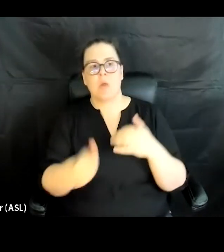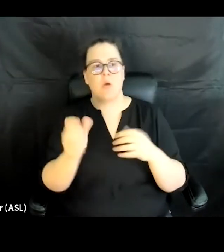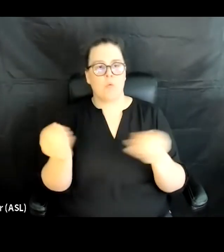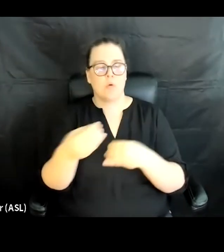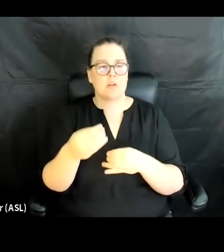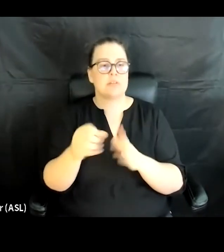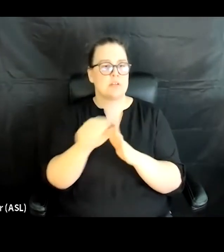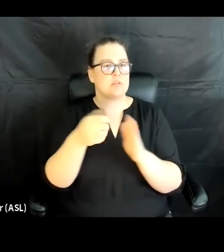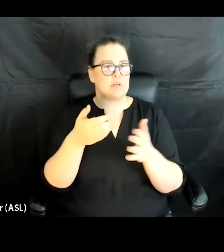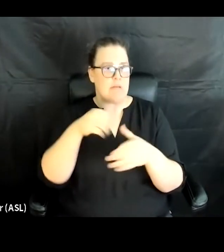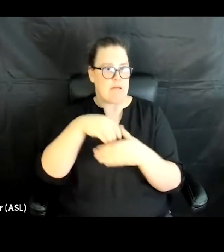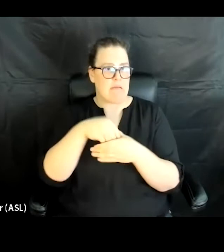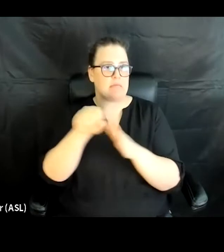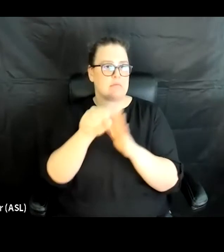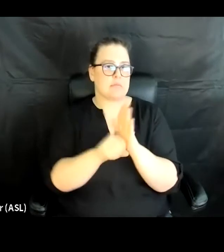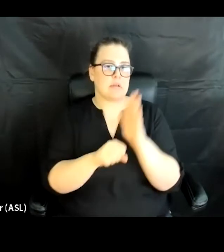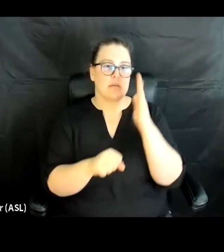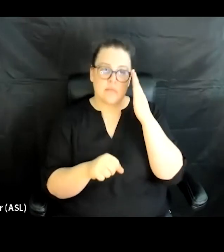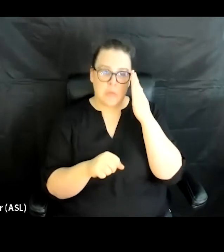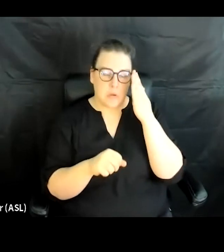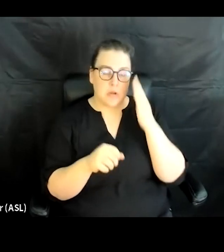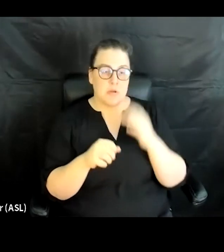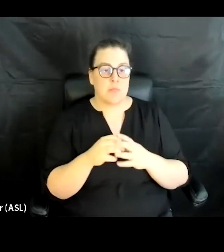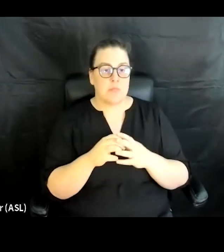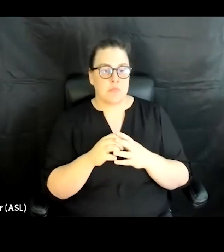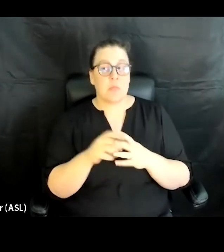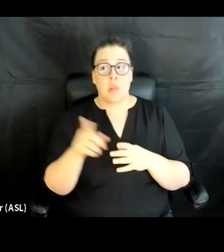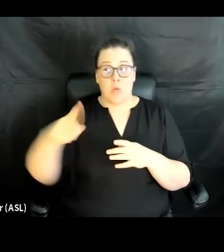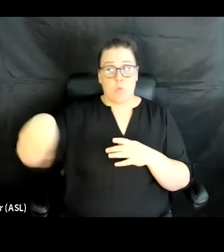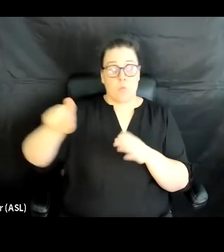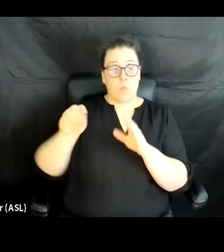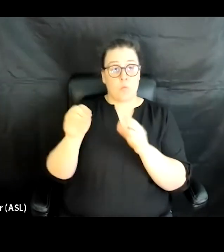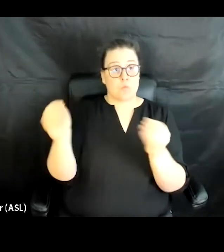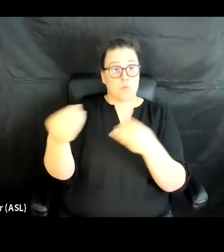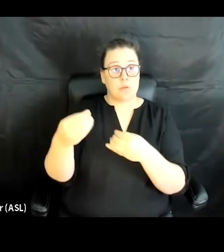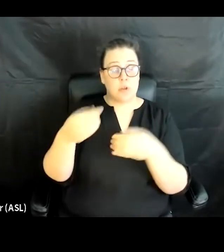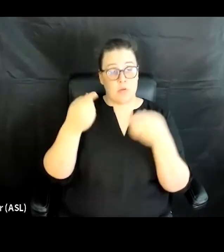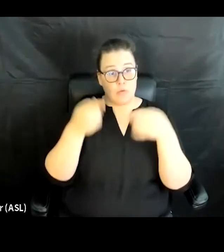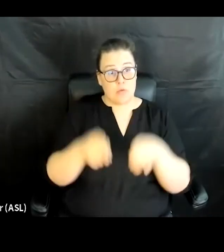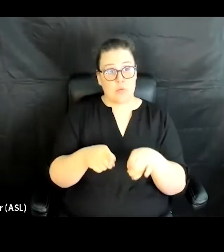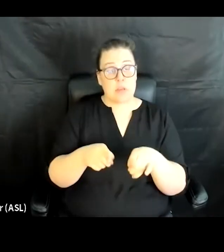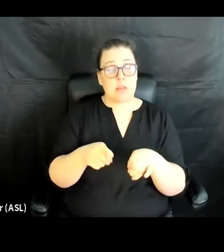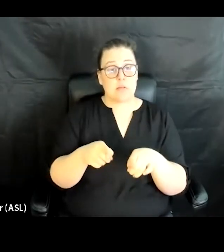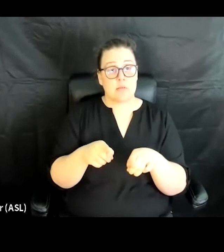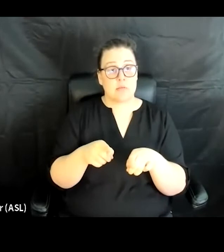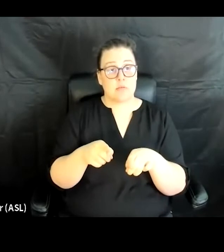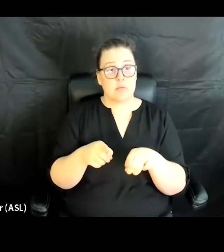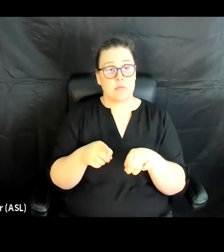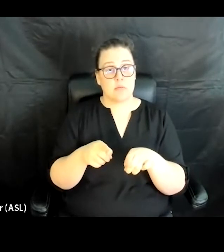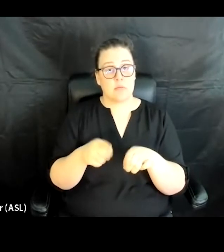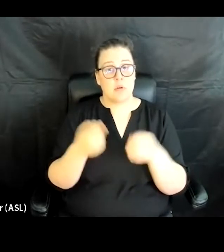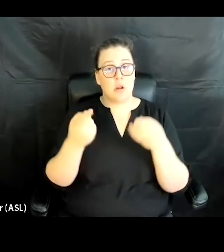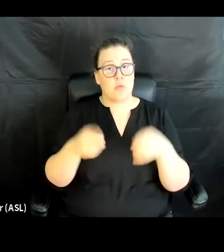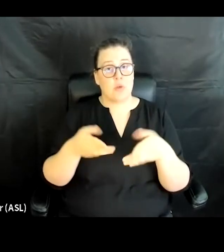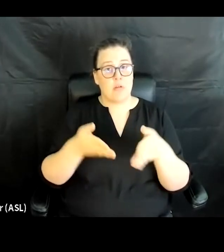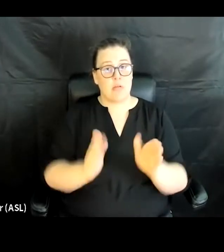And those organizations, through an agreement, they've agreed to allow the applicants